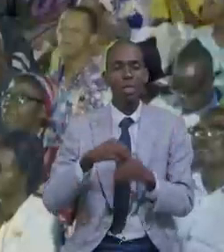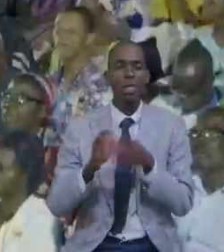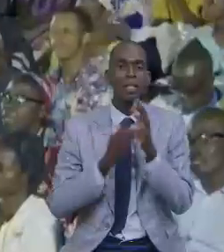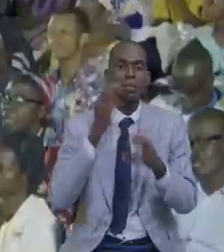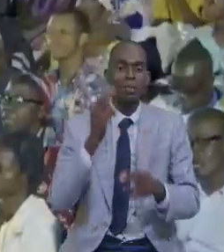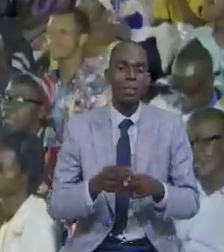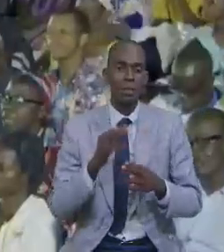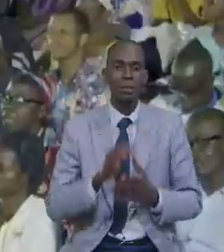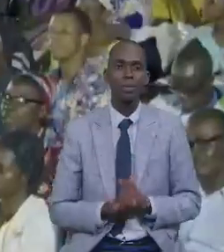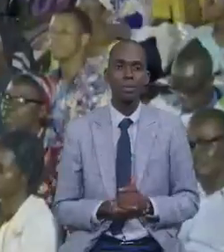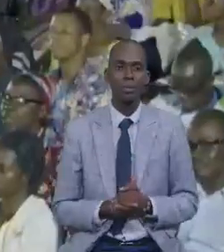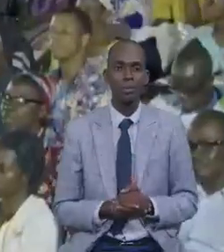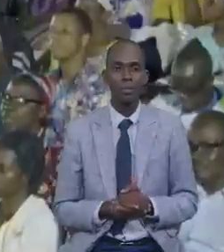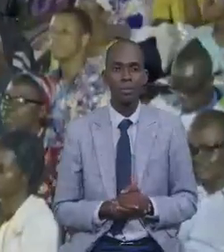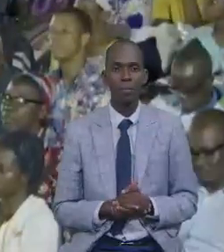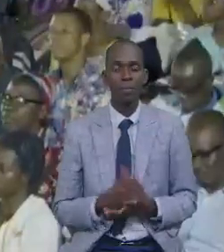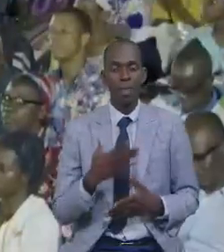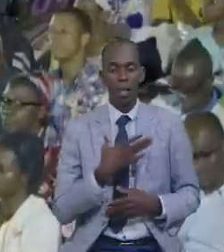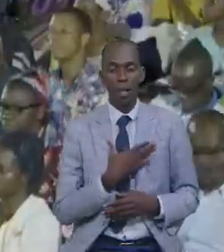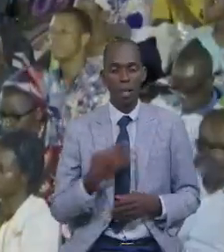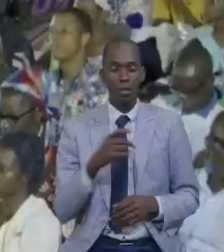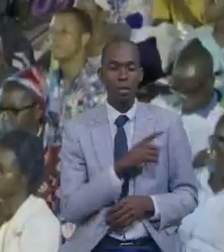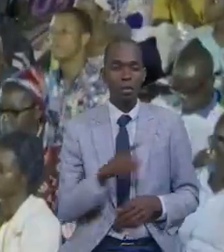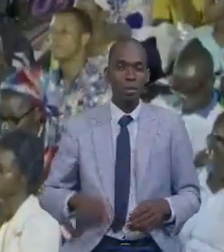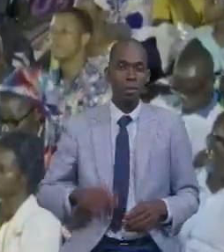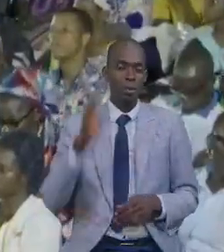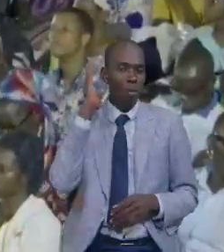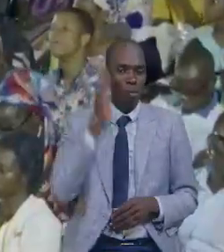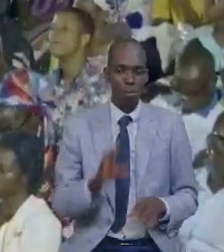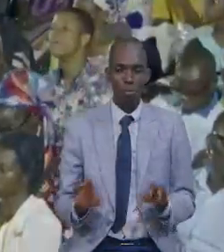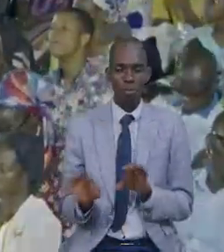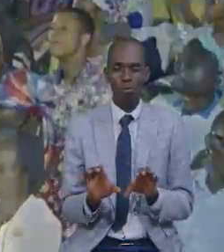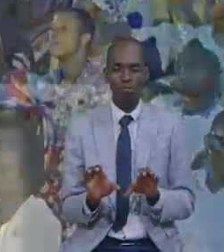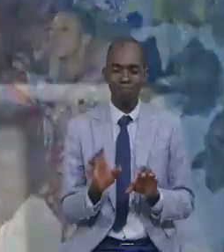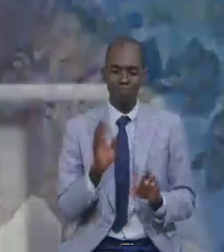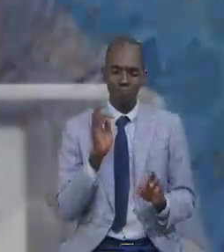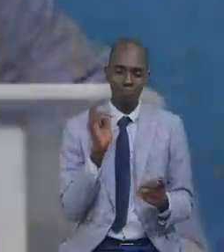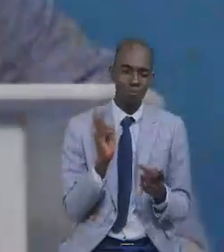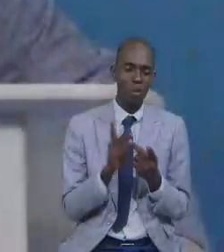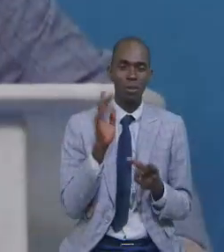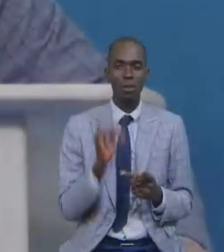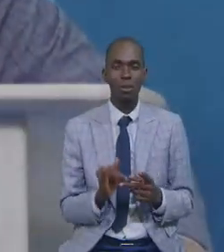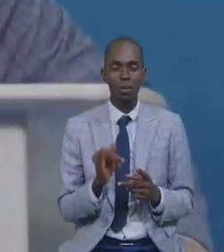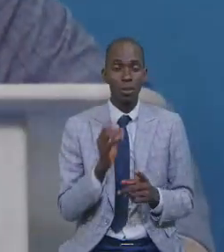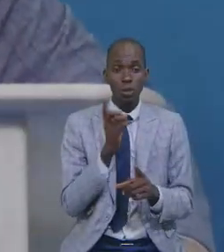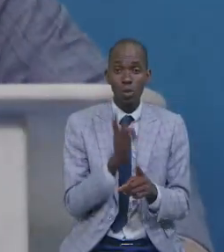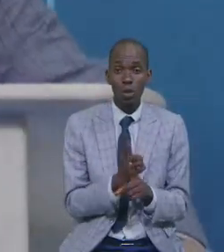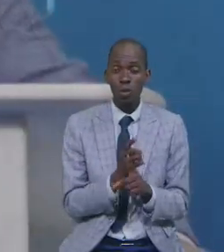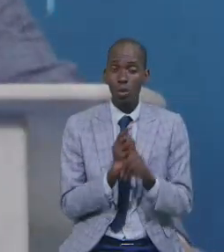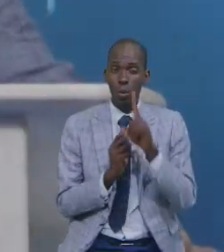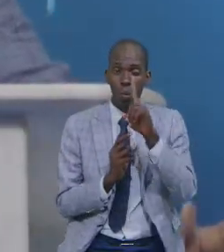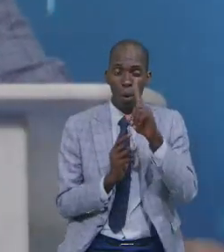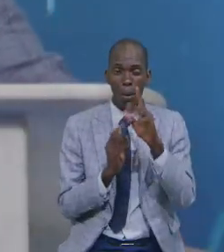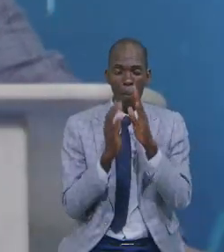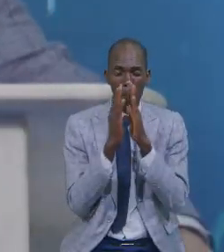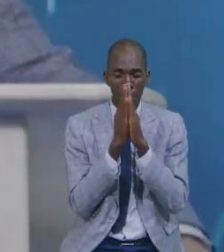name. And the Lord will do it. Just one prayer, just one